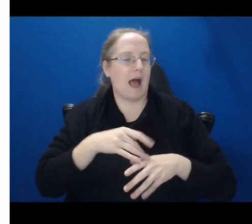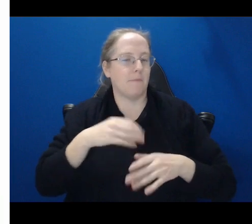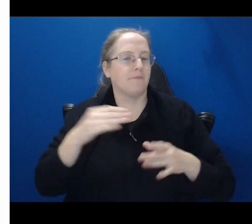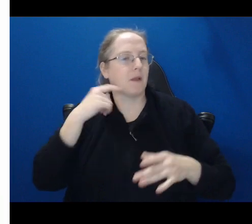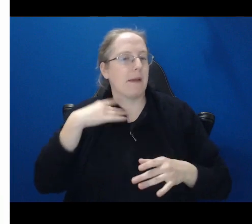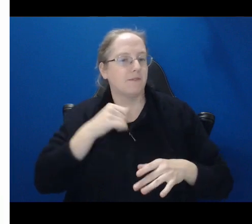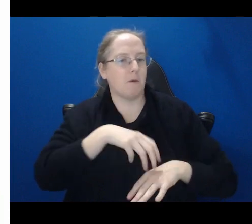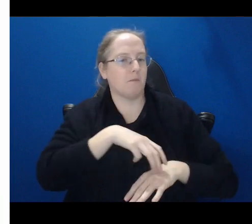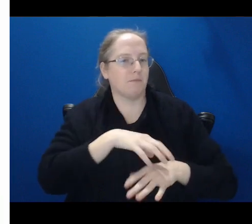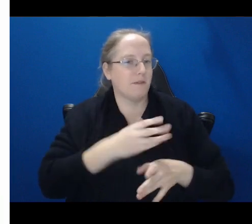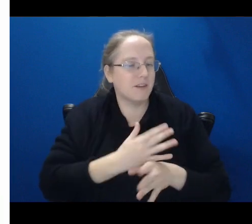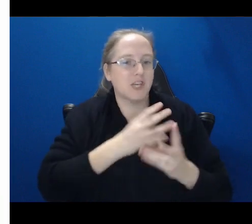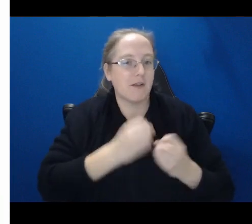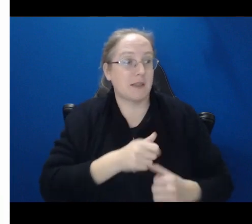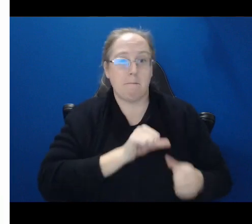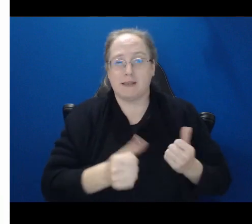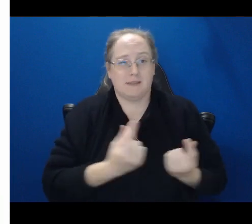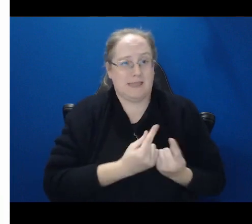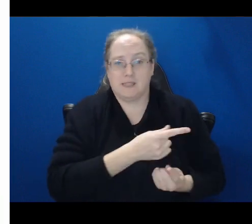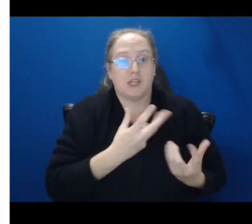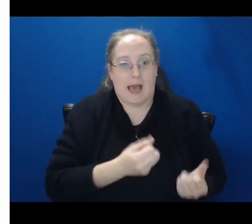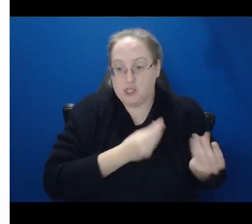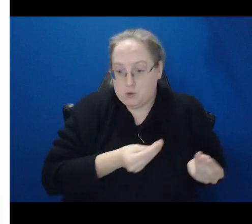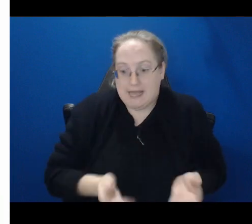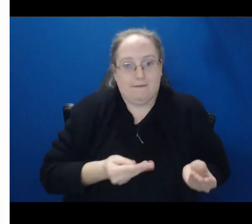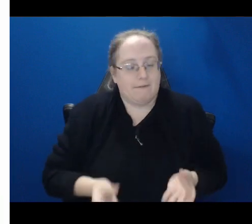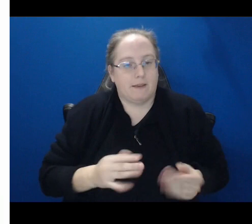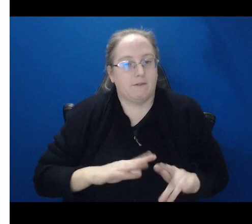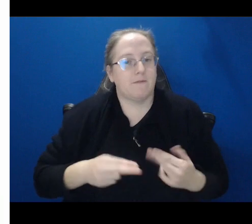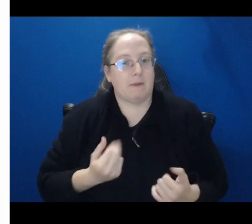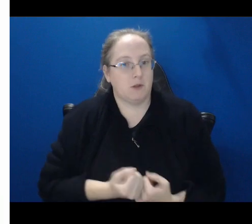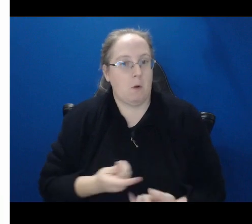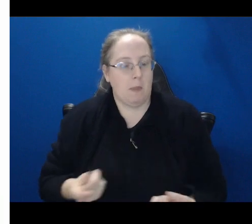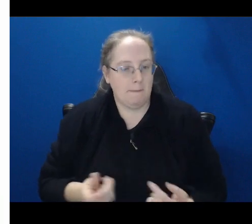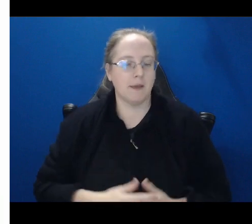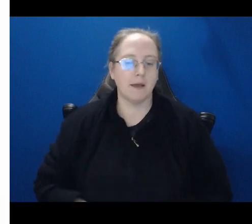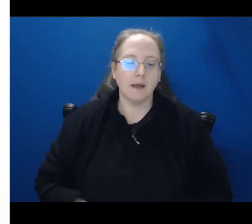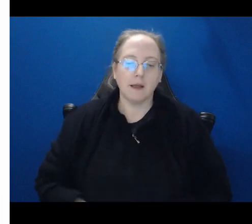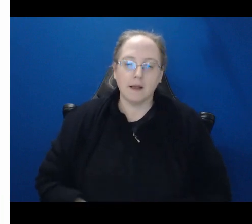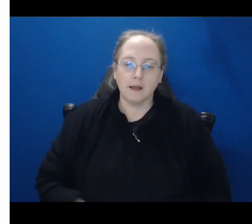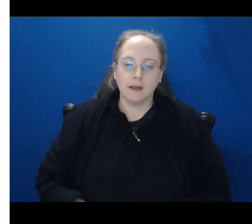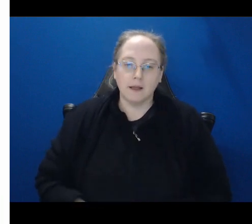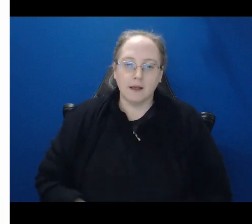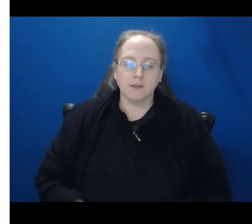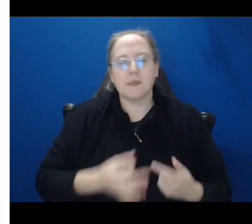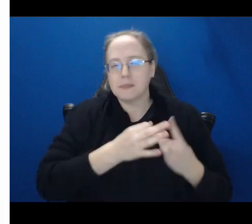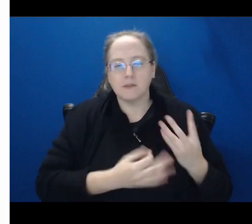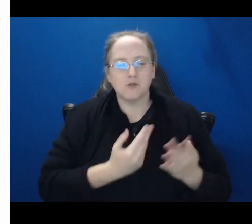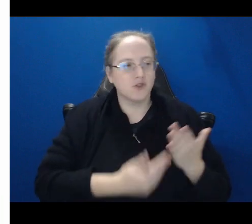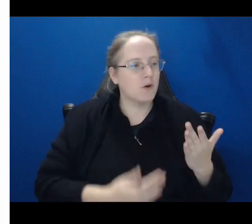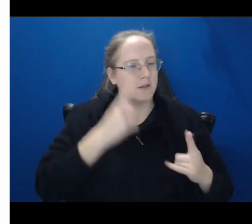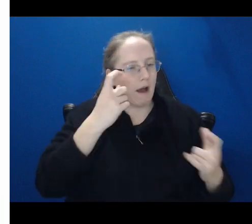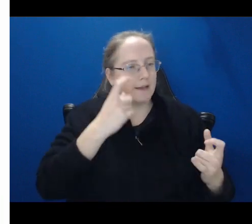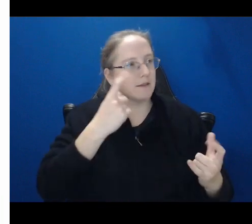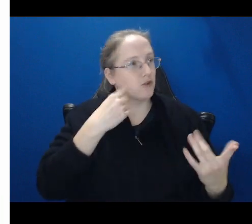through that then I guess remember and utilise as an artist to try and convey some of those